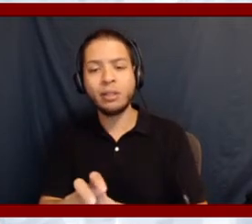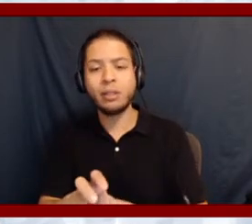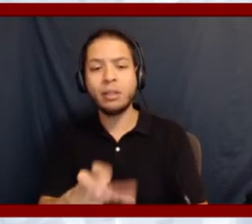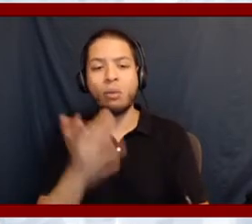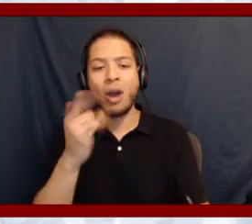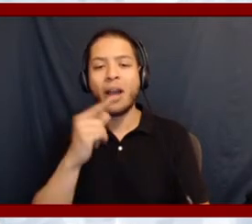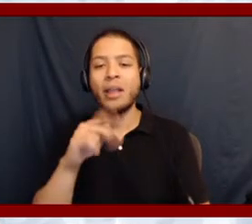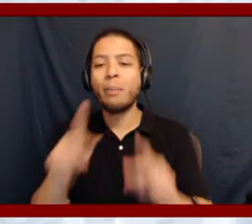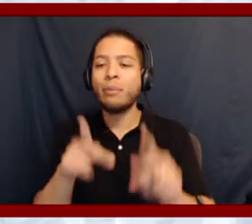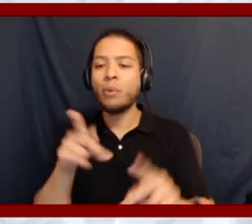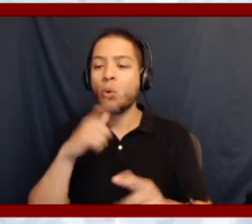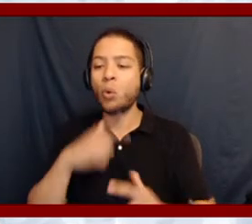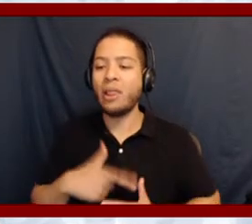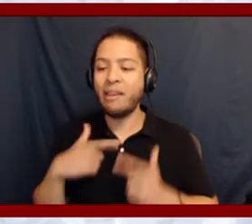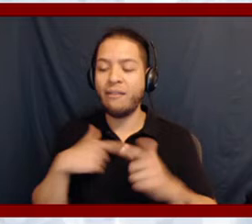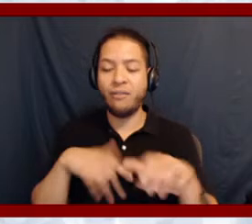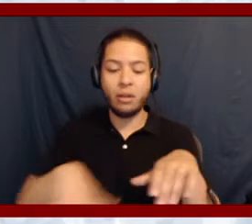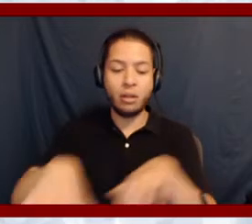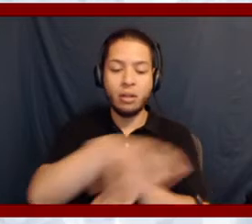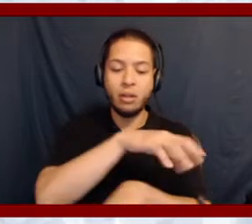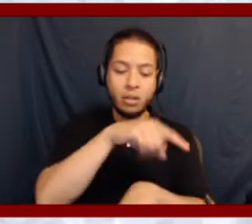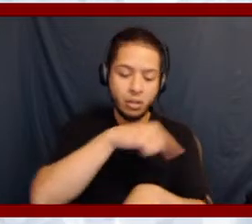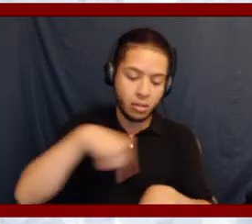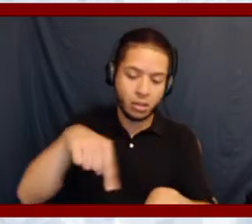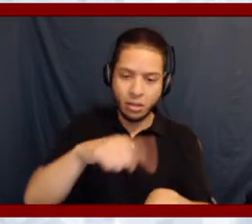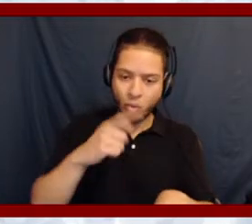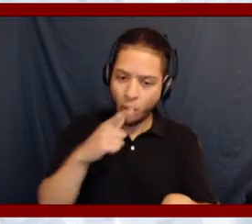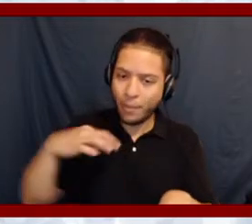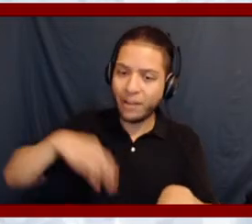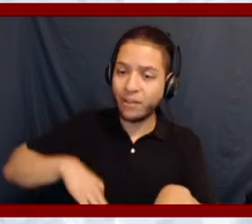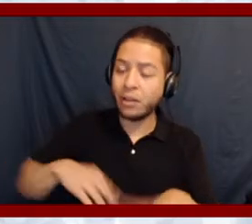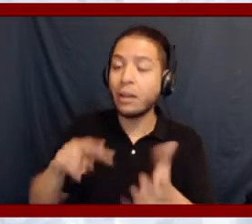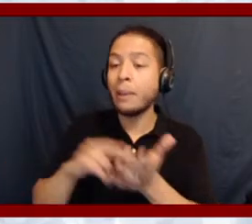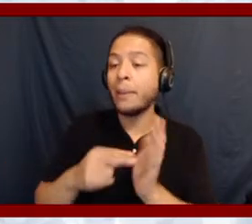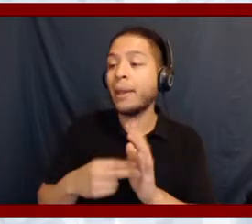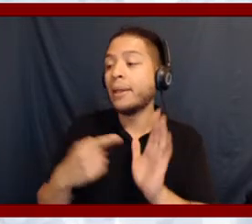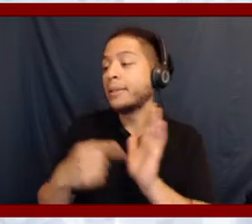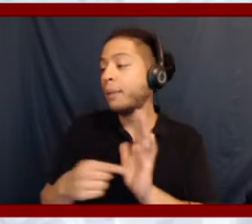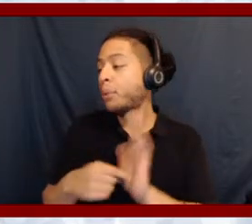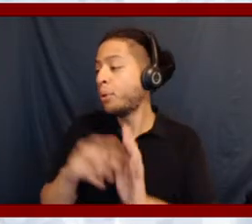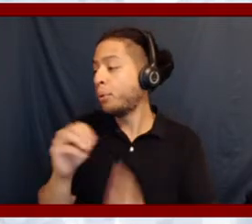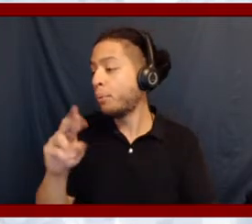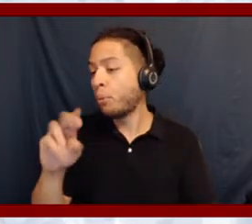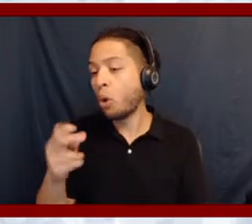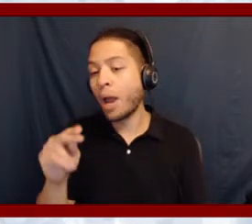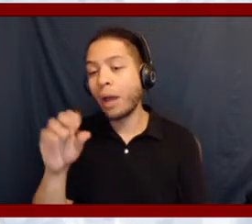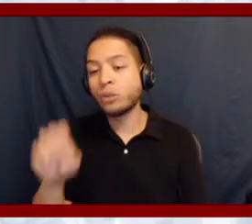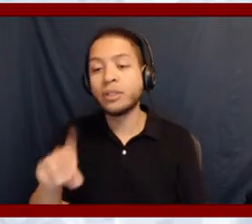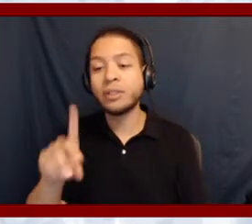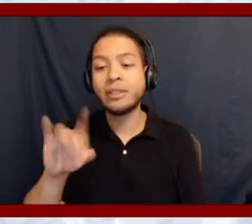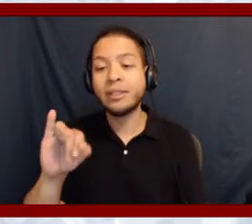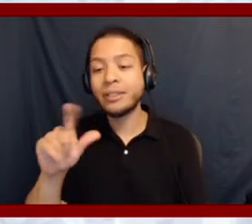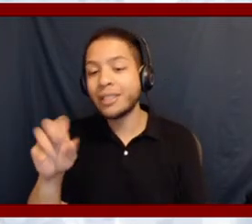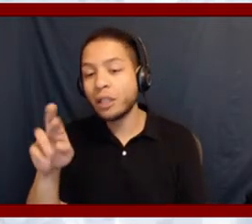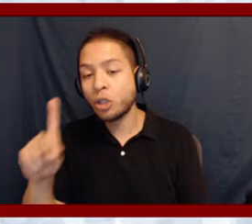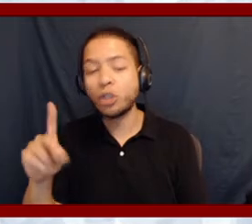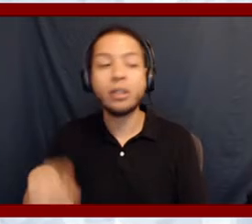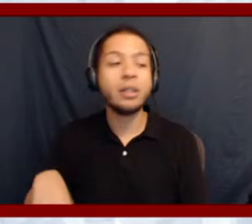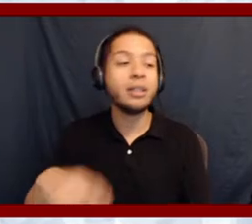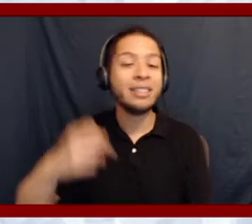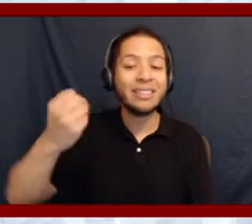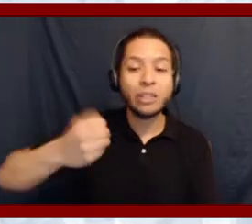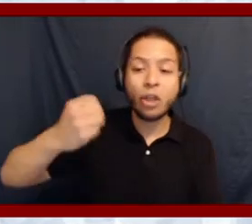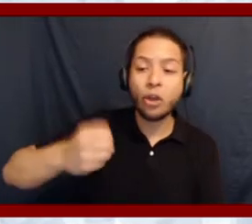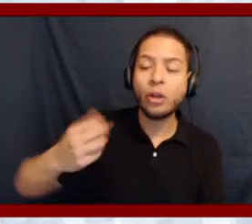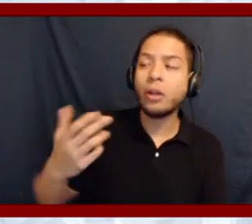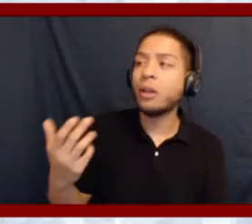talking about a Morehouse College or a Southern University or Xavier or Dillard or any of the schools,